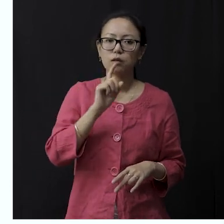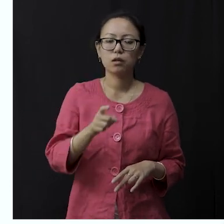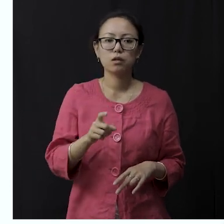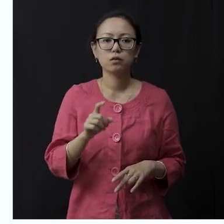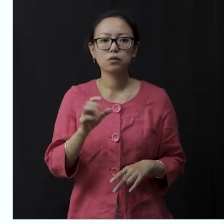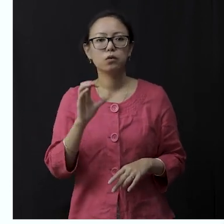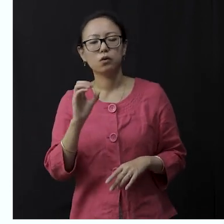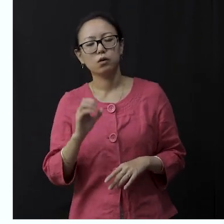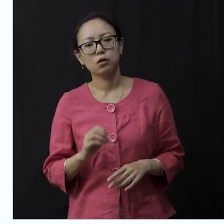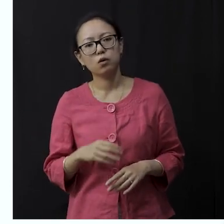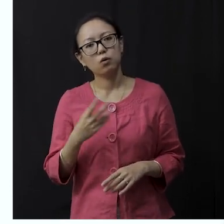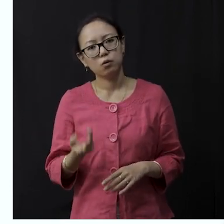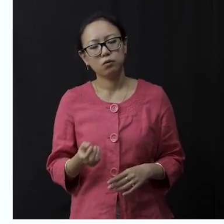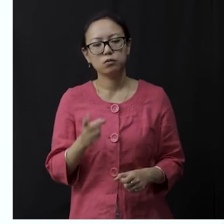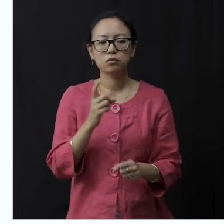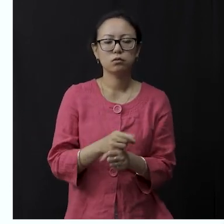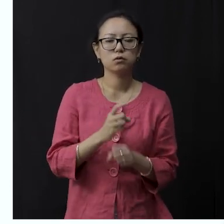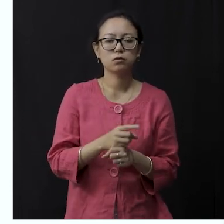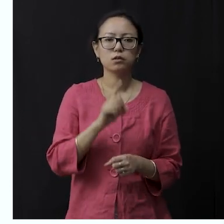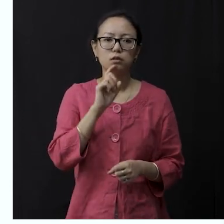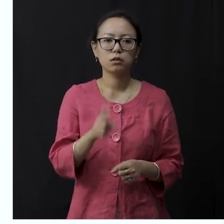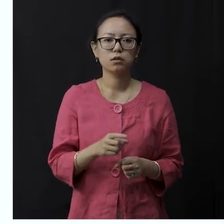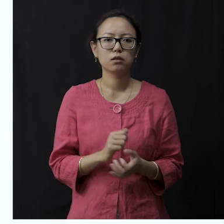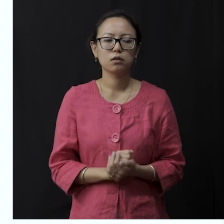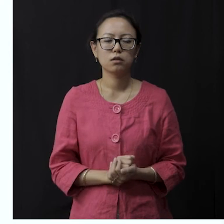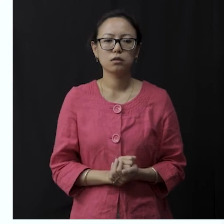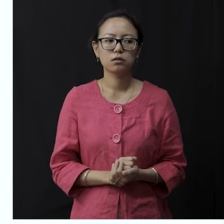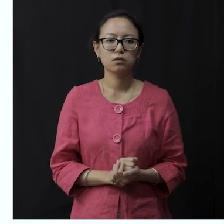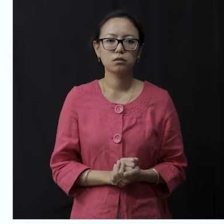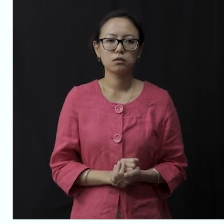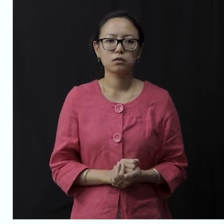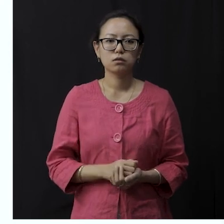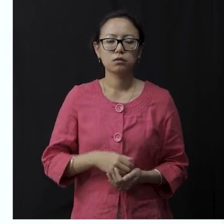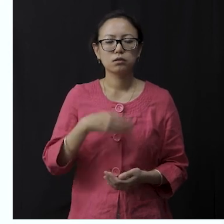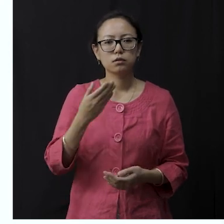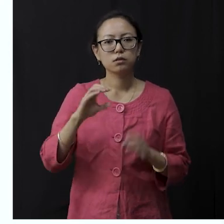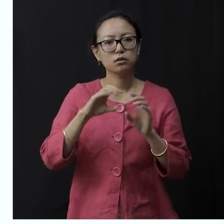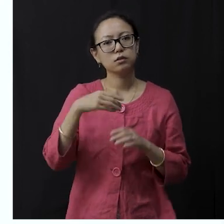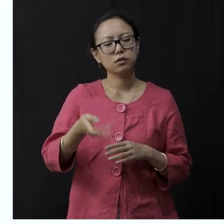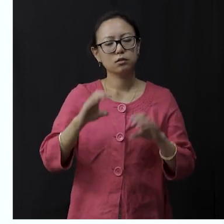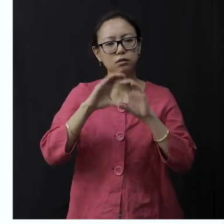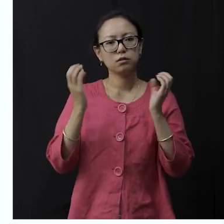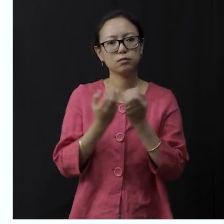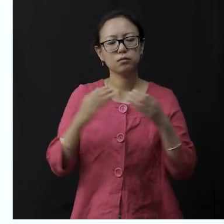your teachers in your school, okay? So that is the end of today's class, and we will meet in the next class.